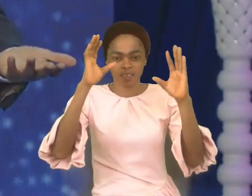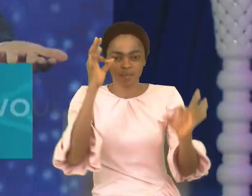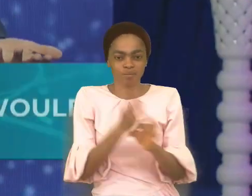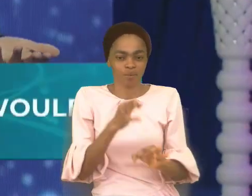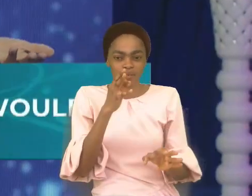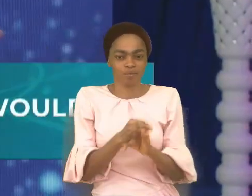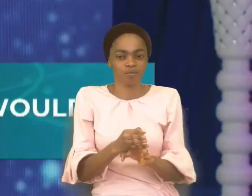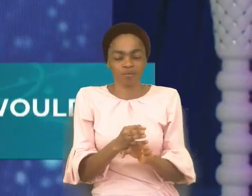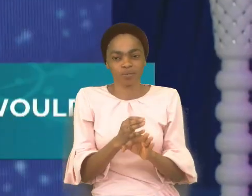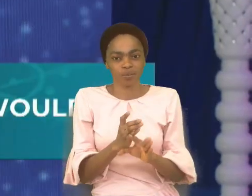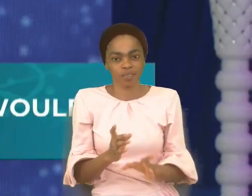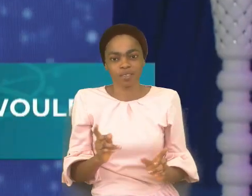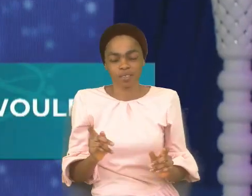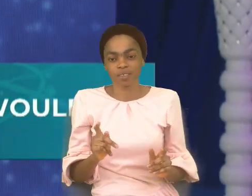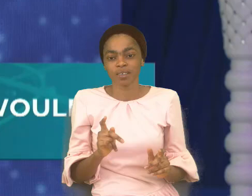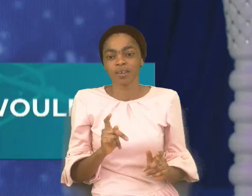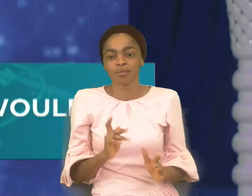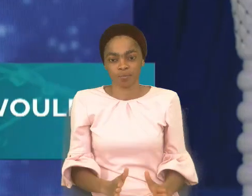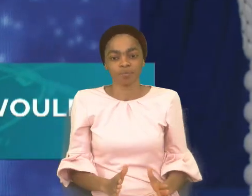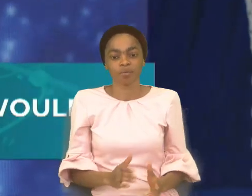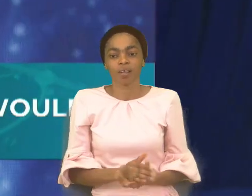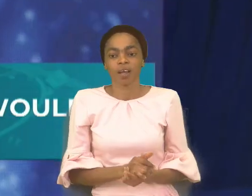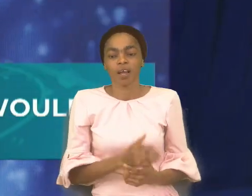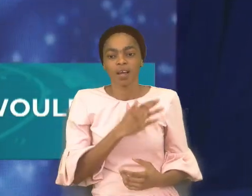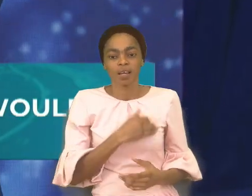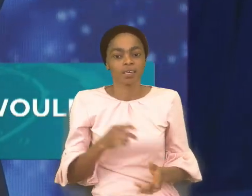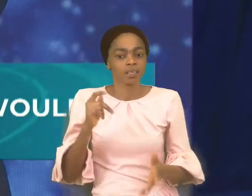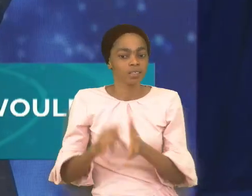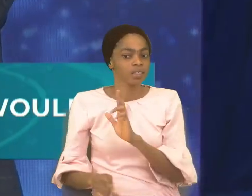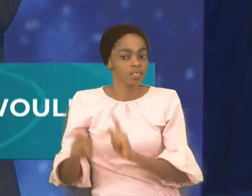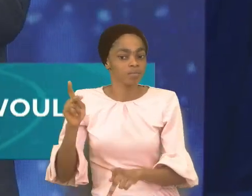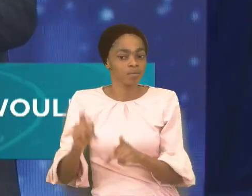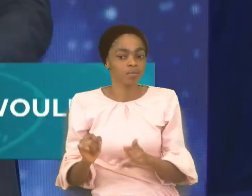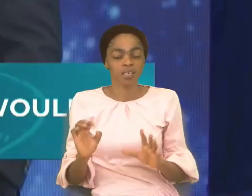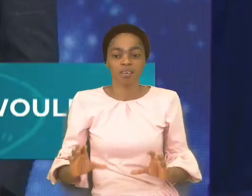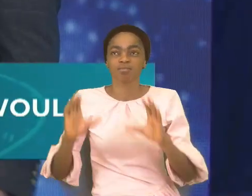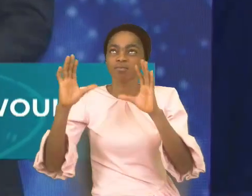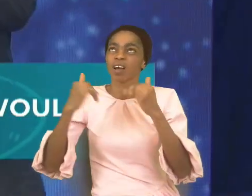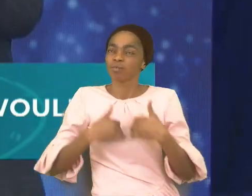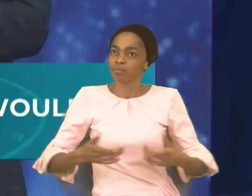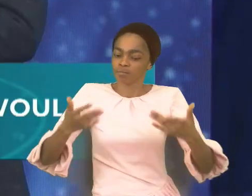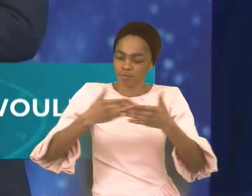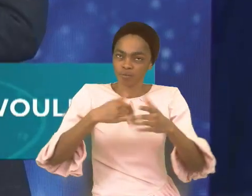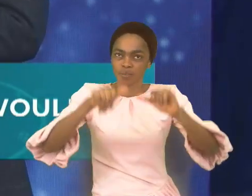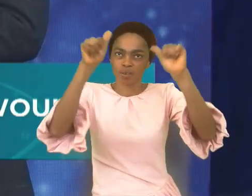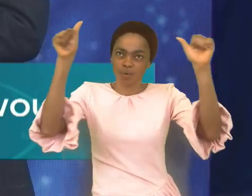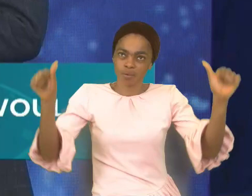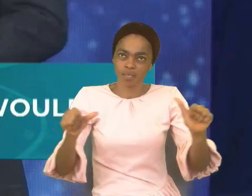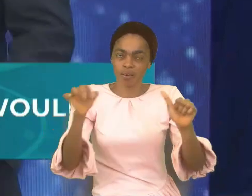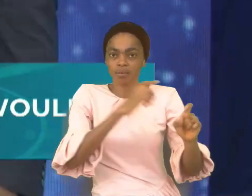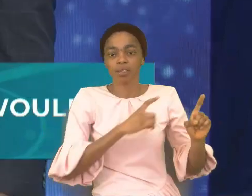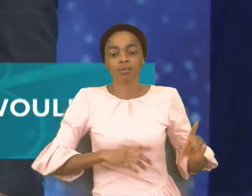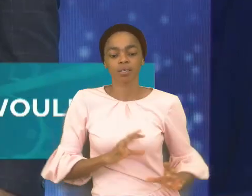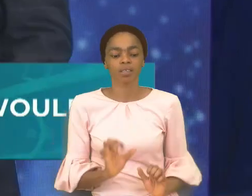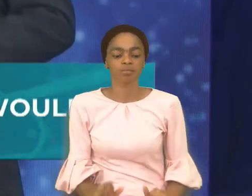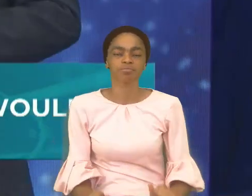the altar of the Lord. They had laid everything on the altar. Consecrated.